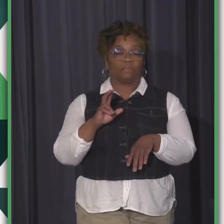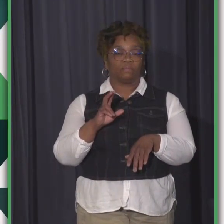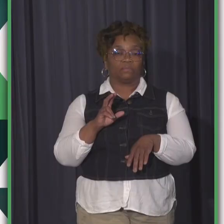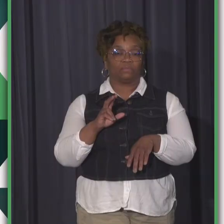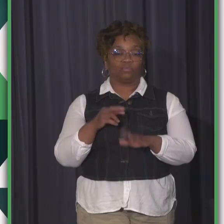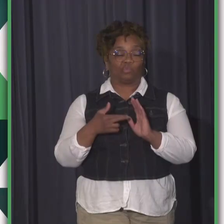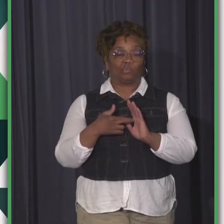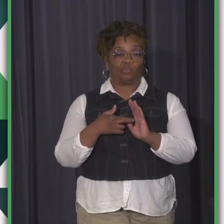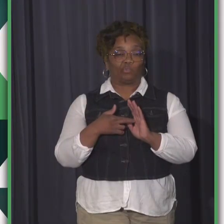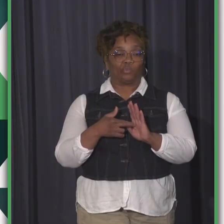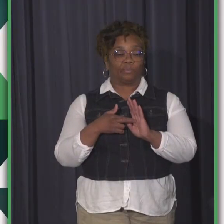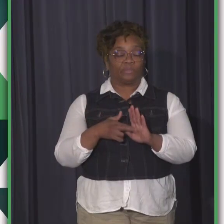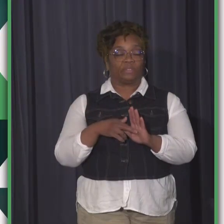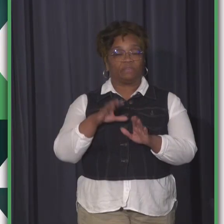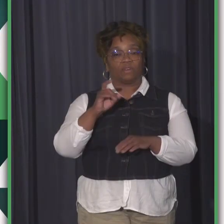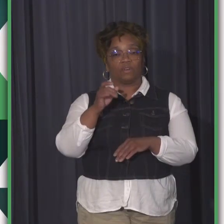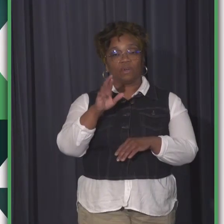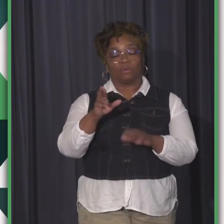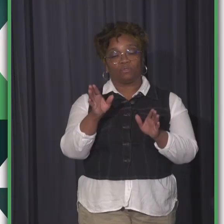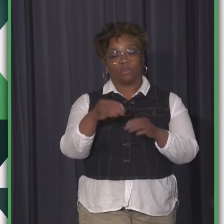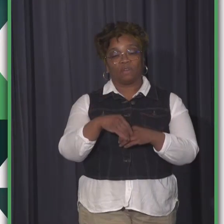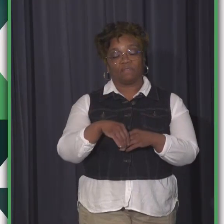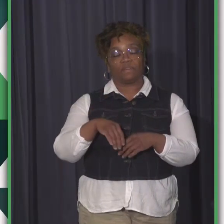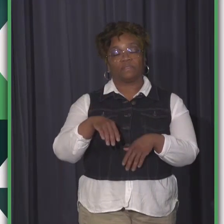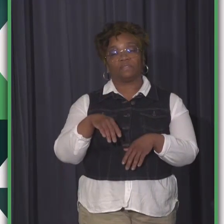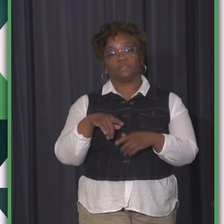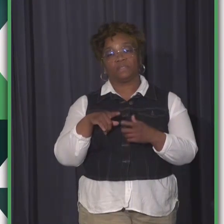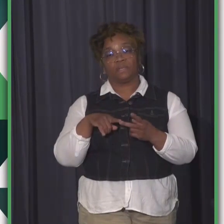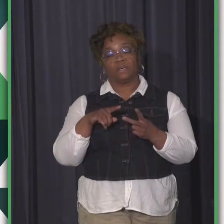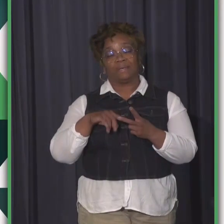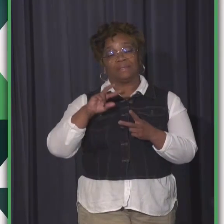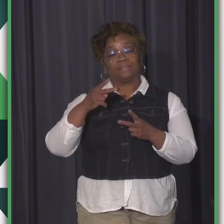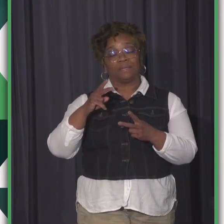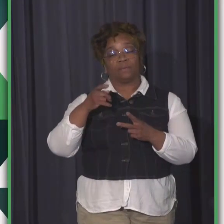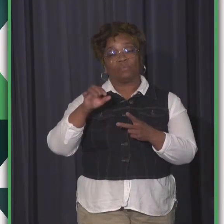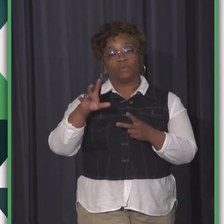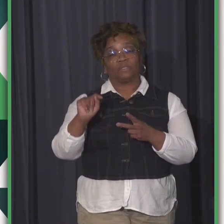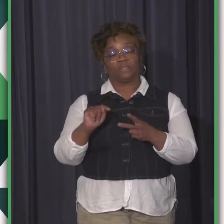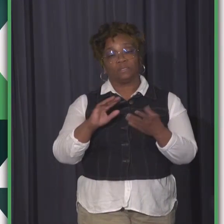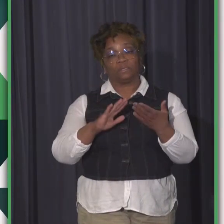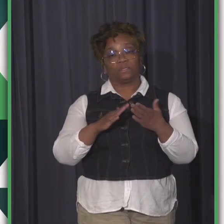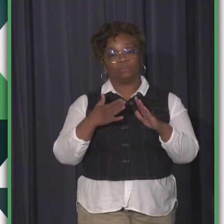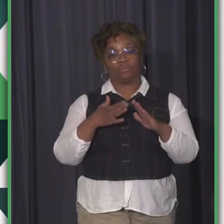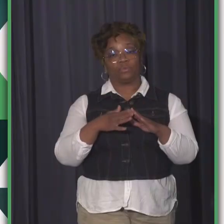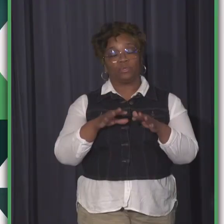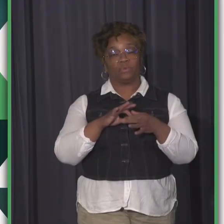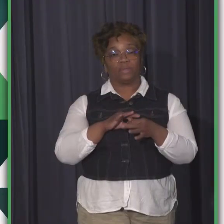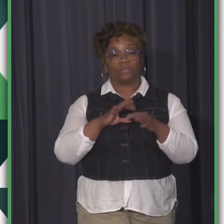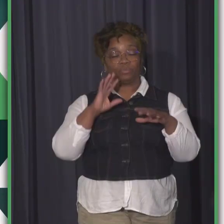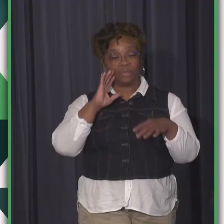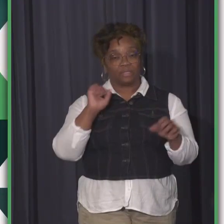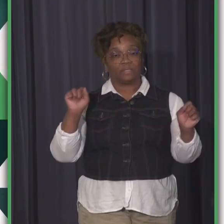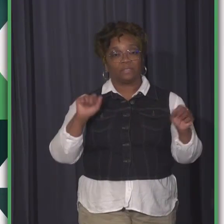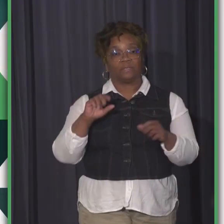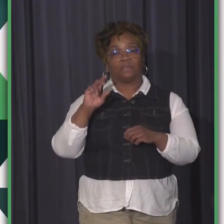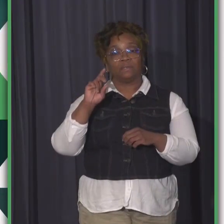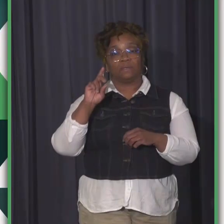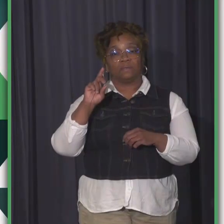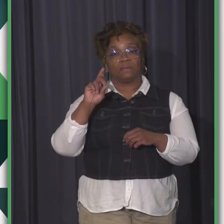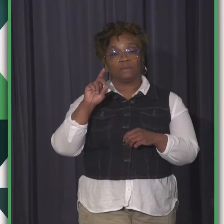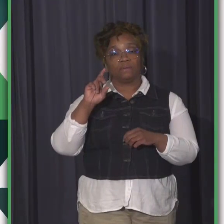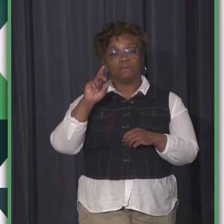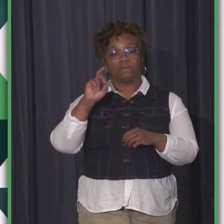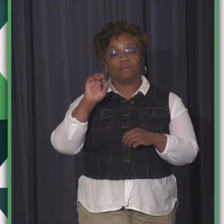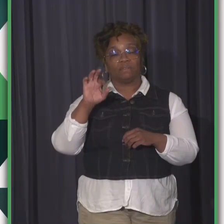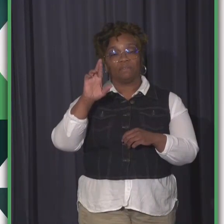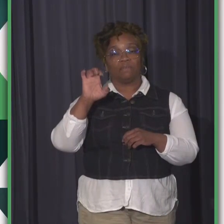Representative Tyrone Carter, Ms. Freesia Butler, 2nd Precinct Community Relations President, LaDon Davis, Fred Durhall,